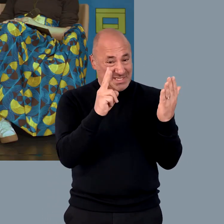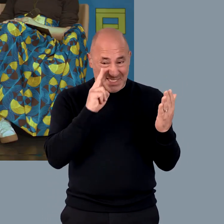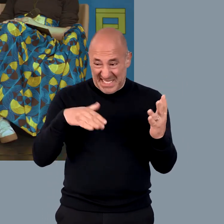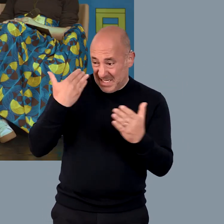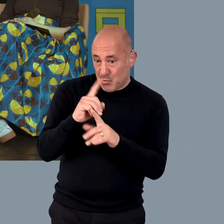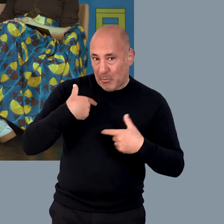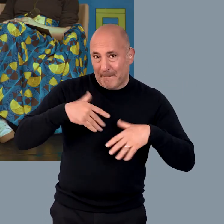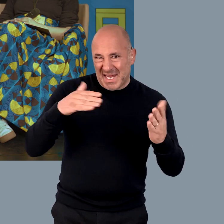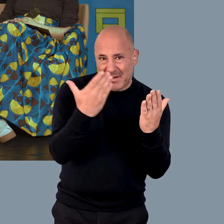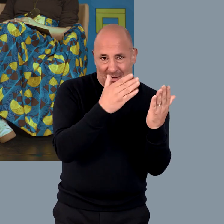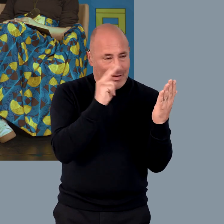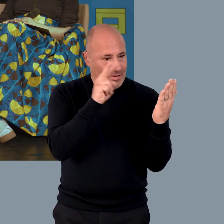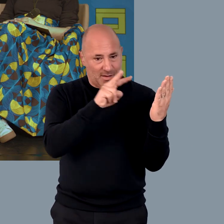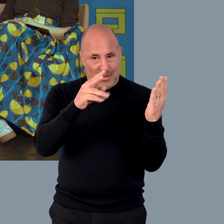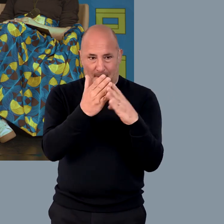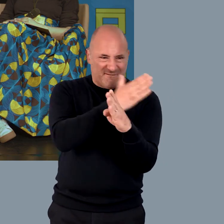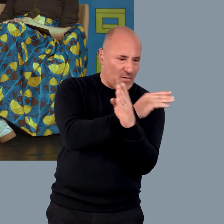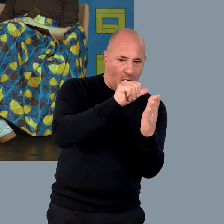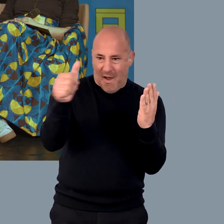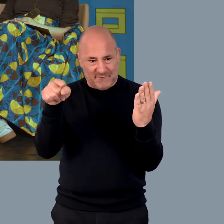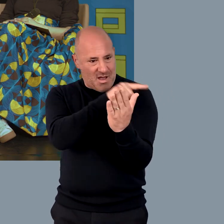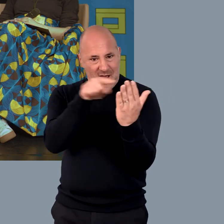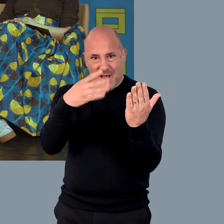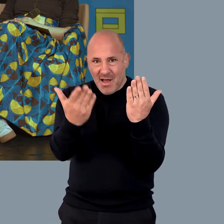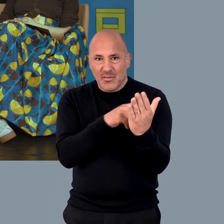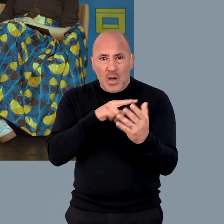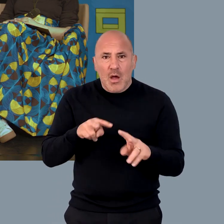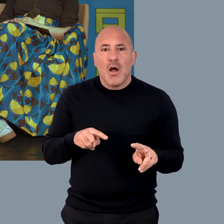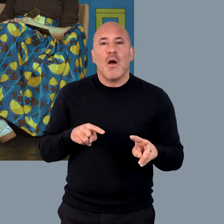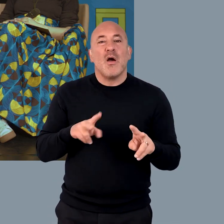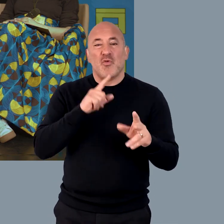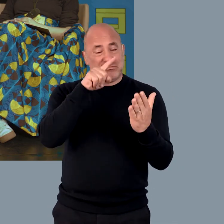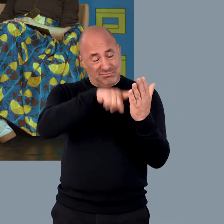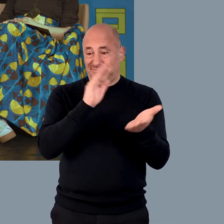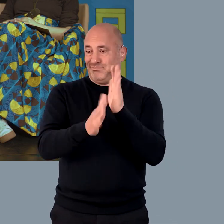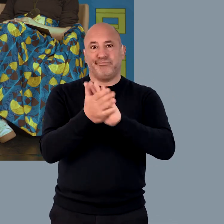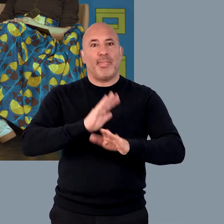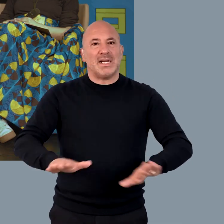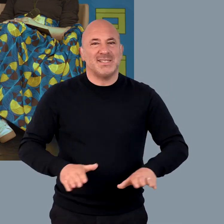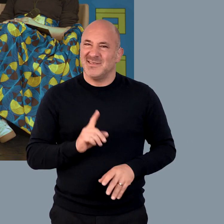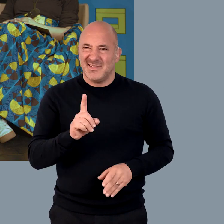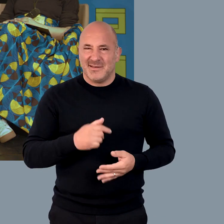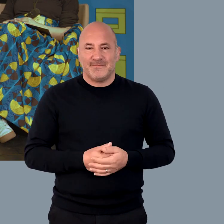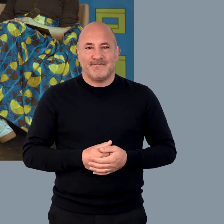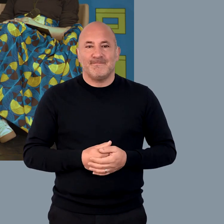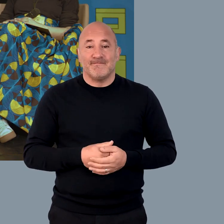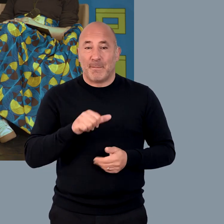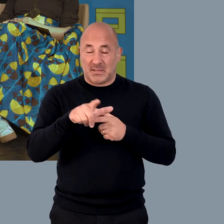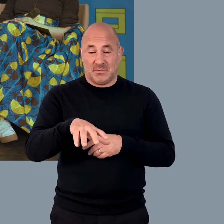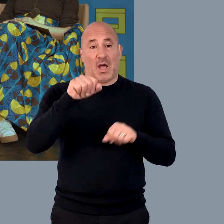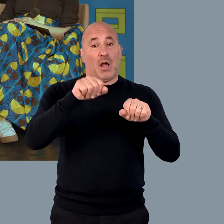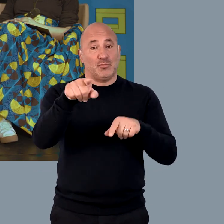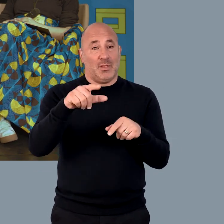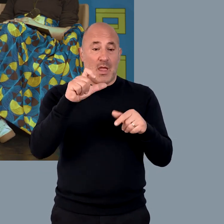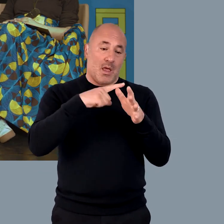that we have the opportunity to improve on. And look how fabulous we're doing now. Look at the before and after. It's not about the before being the